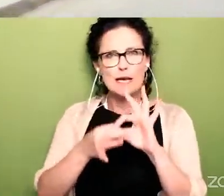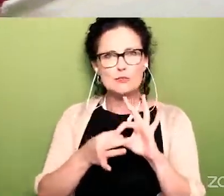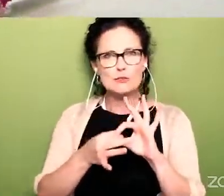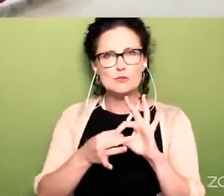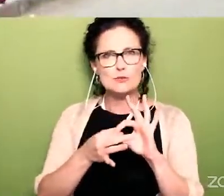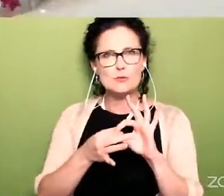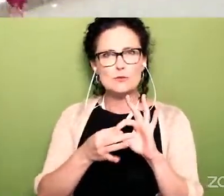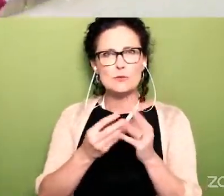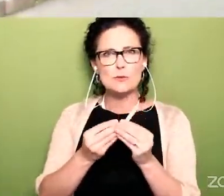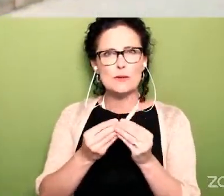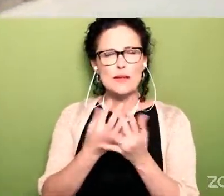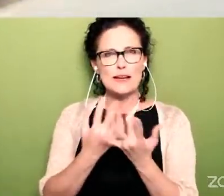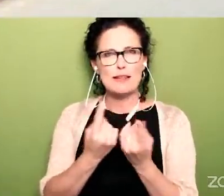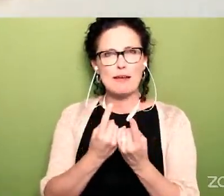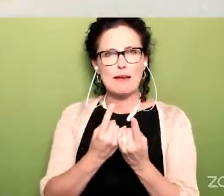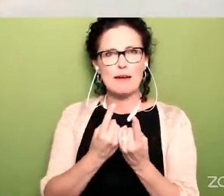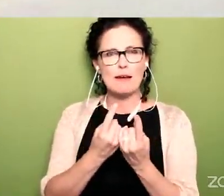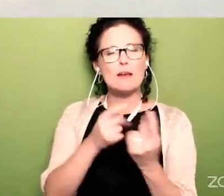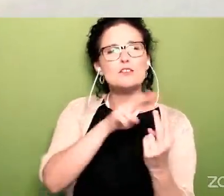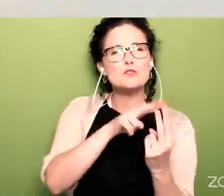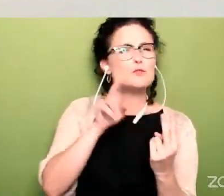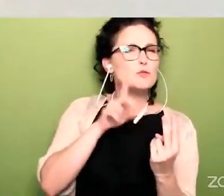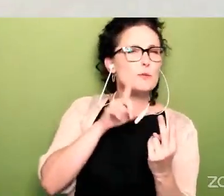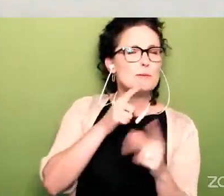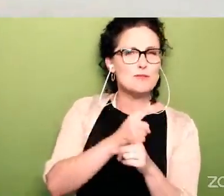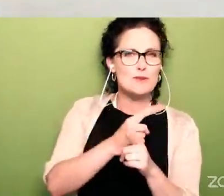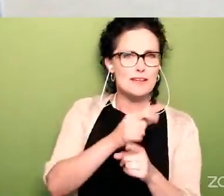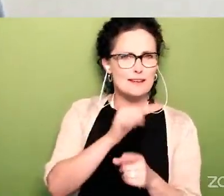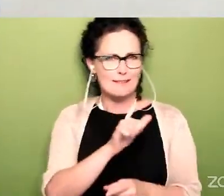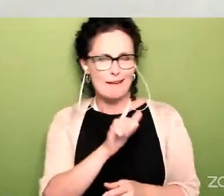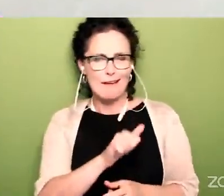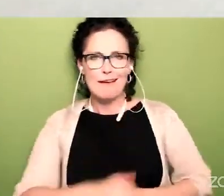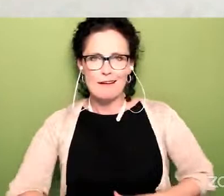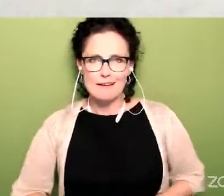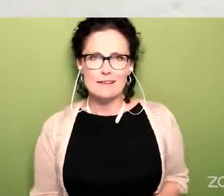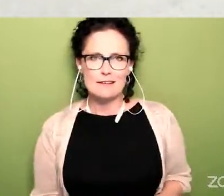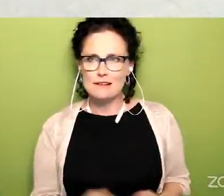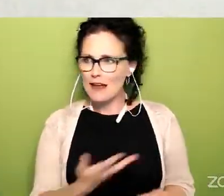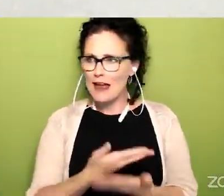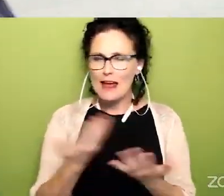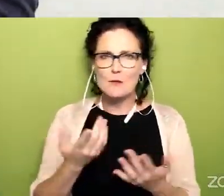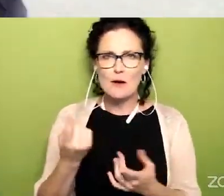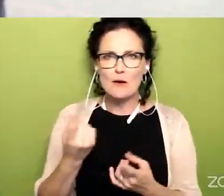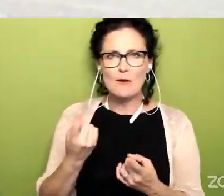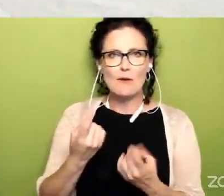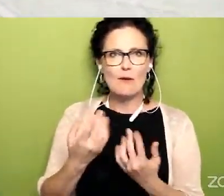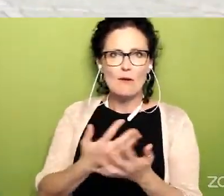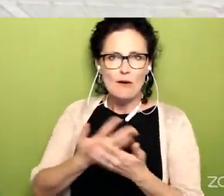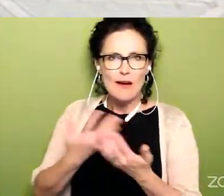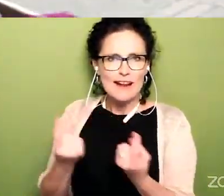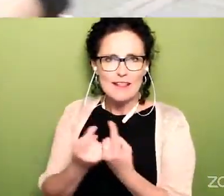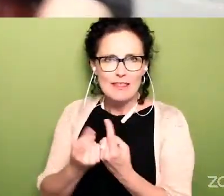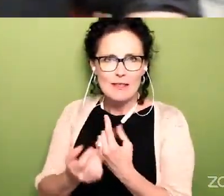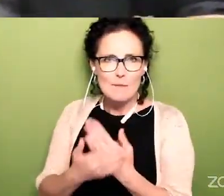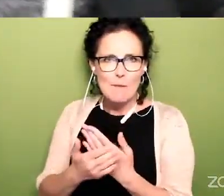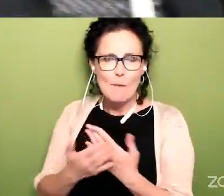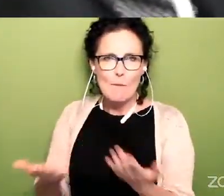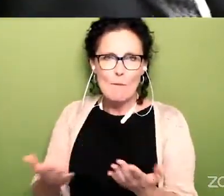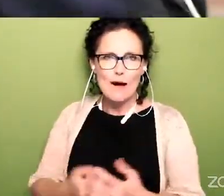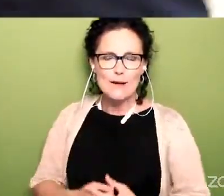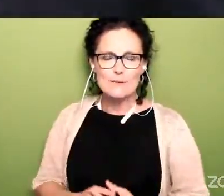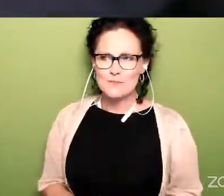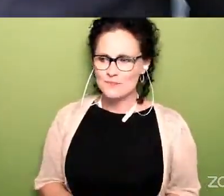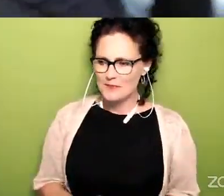other. It's kind of like reinforced the idea of the fact that faith doesn't have to be religion, and I think